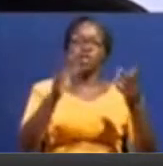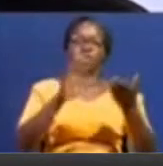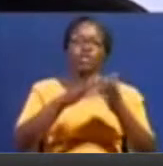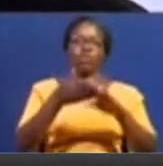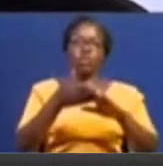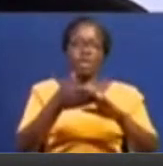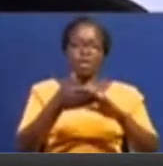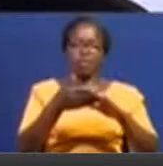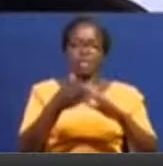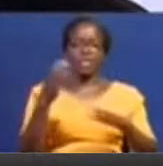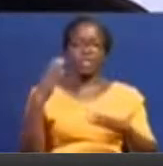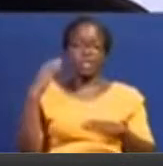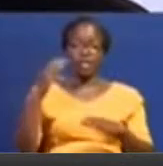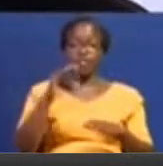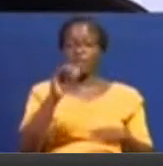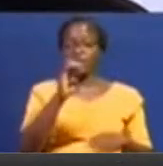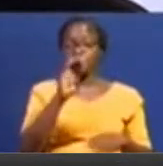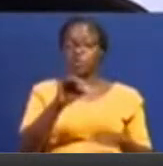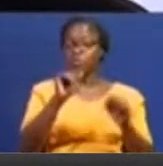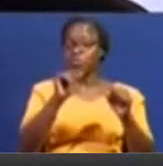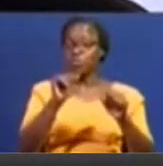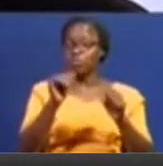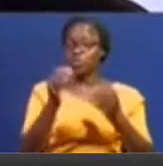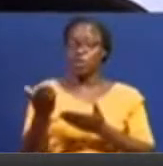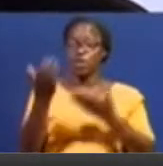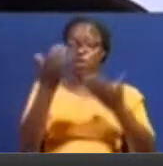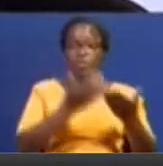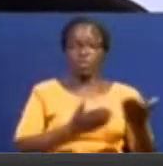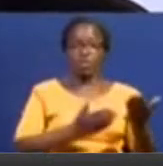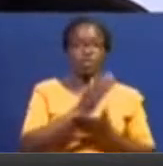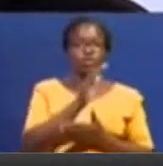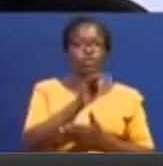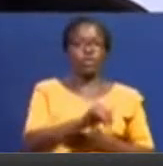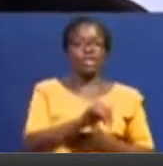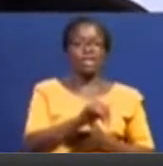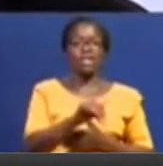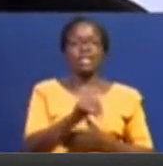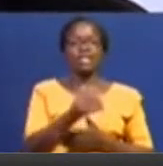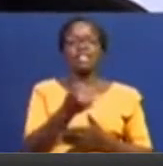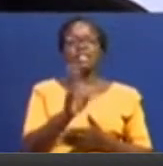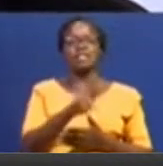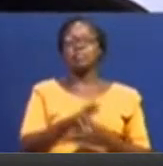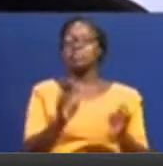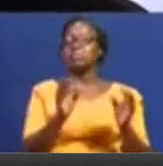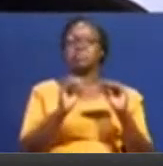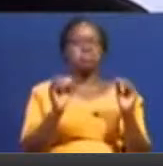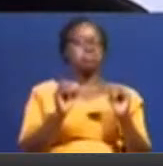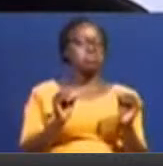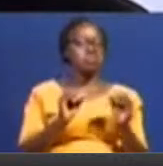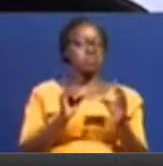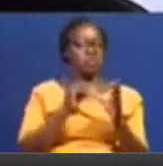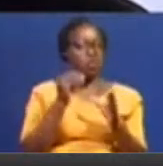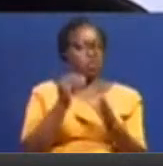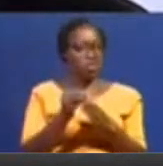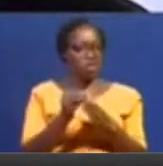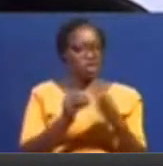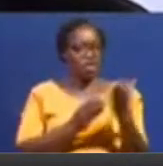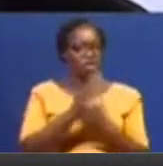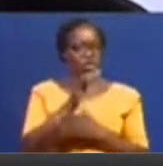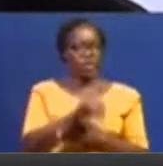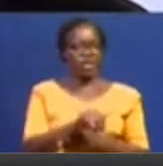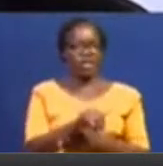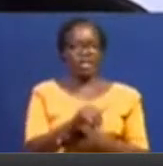the IBC, you could put in place to ensure that such incidences do not happen, or to ensure